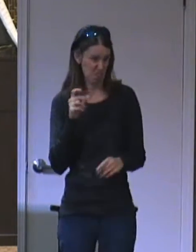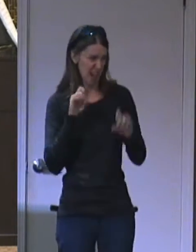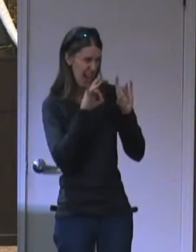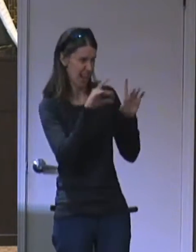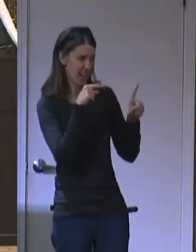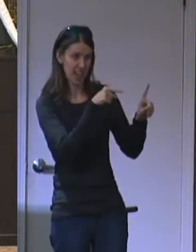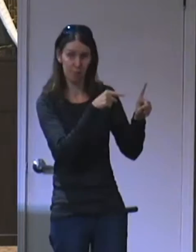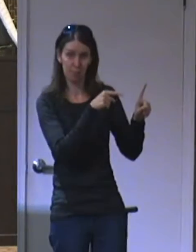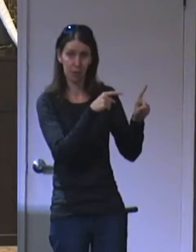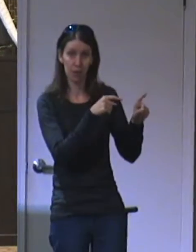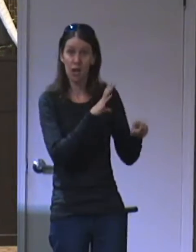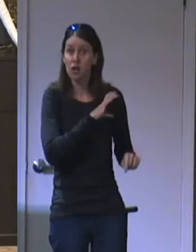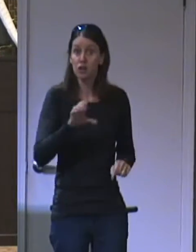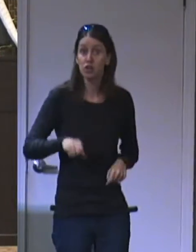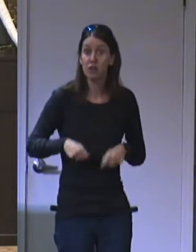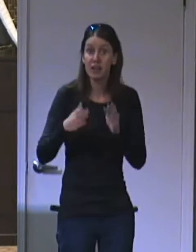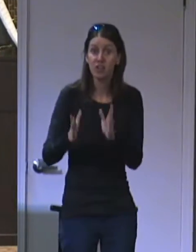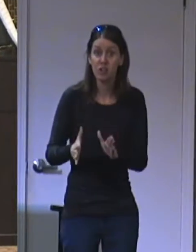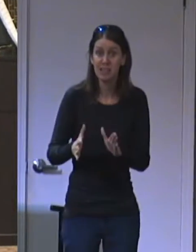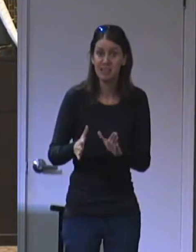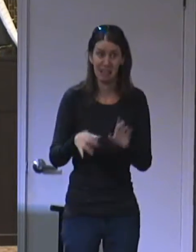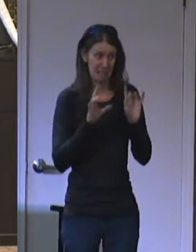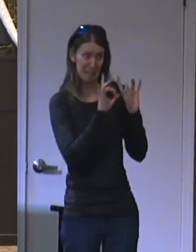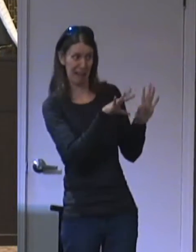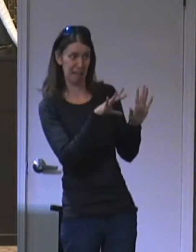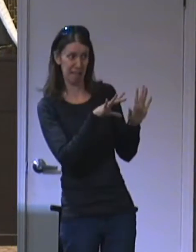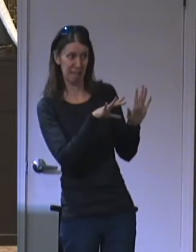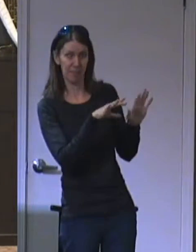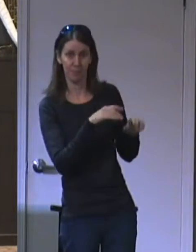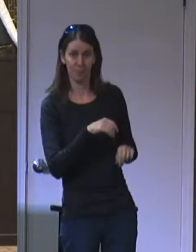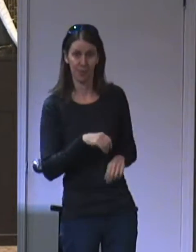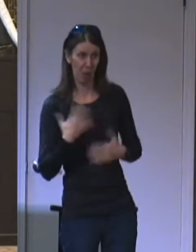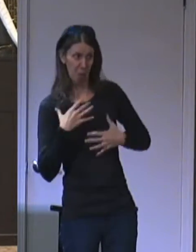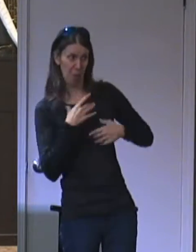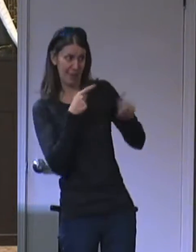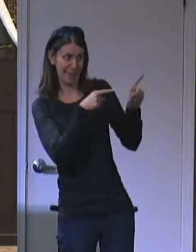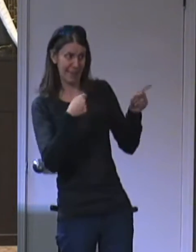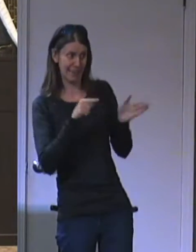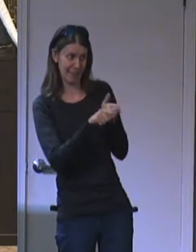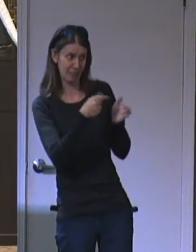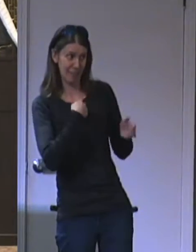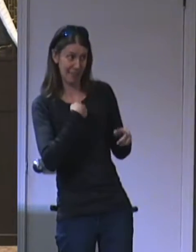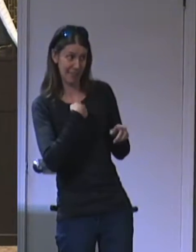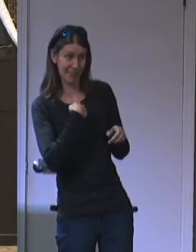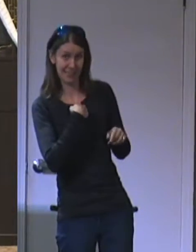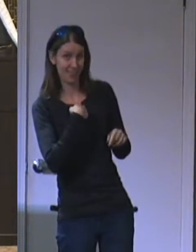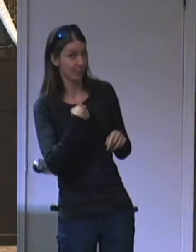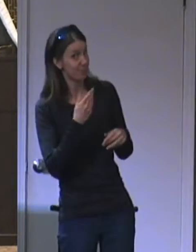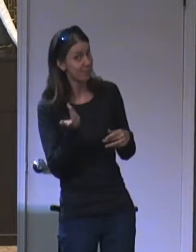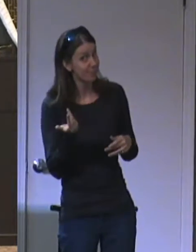neither did the Christians. He had a reputation. Wait a minute, that's the guy that kills us.